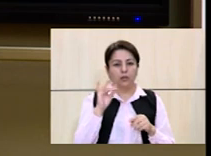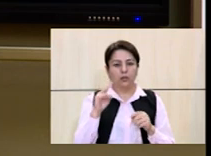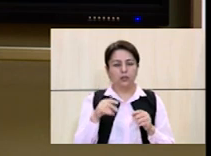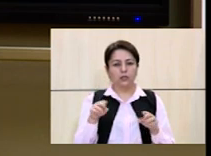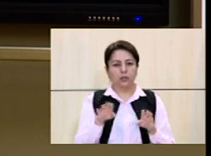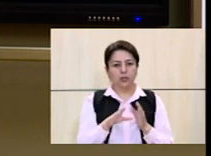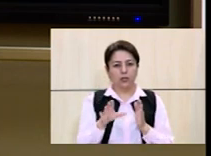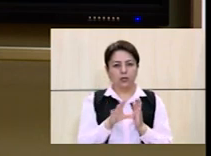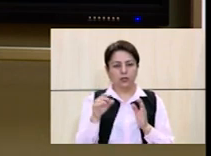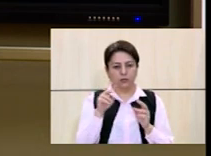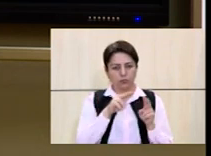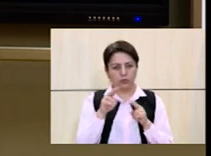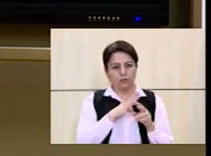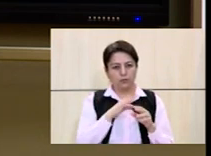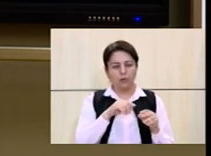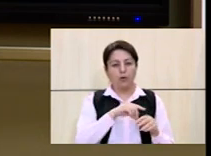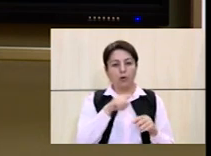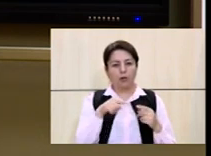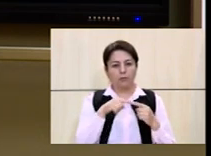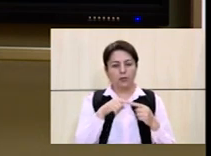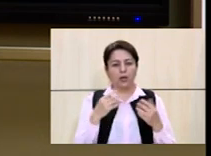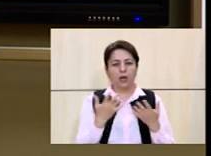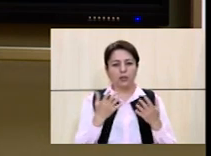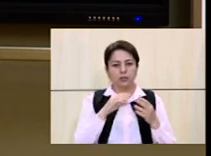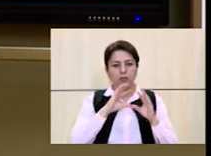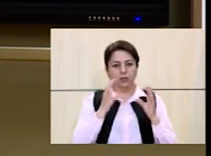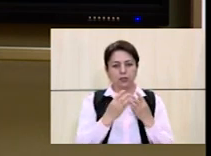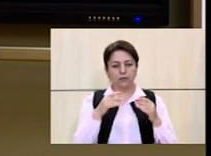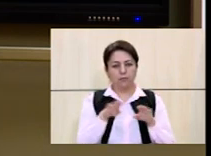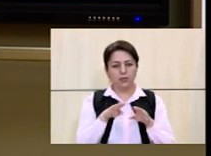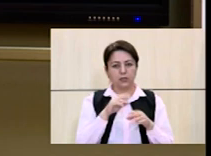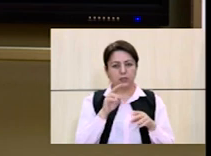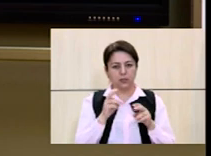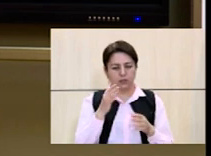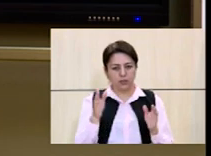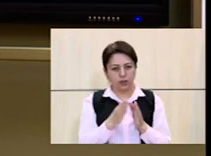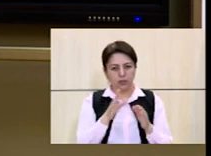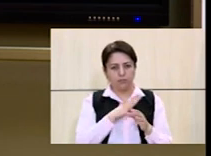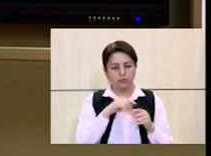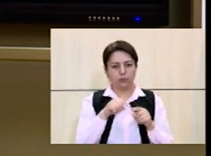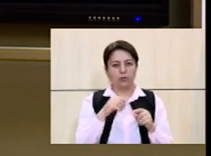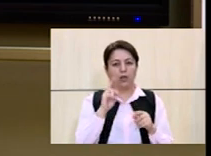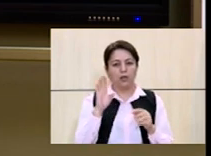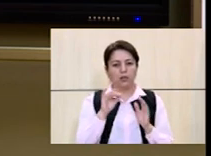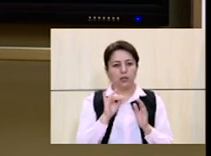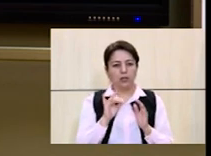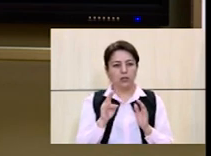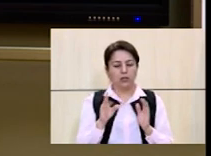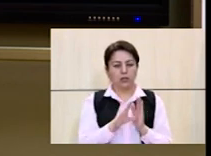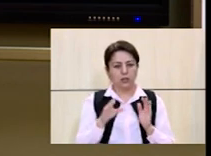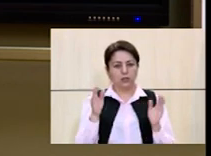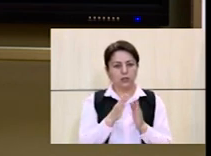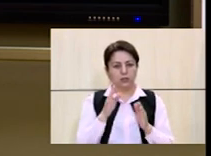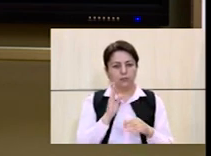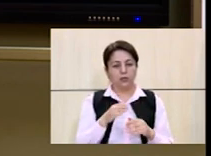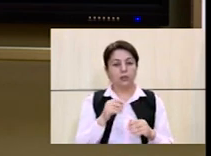kuzatadigan bo'lsak, albatta qaysi sharchamizning massasi kichkina bo'lsa, o'shaning kinetik energiyasi kichik bo'ladi.